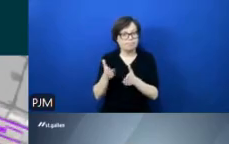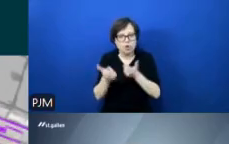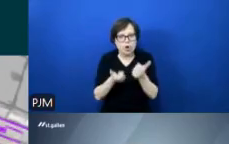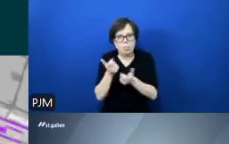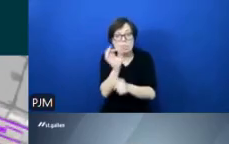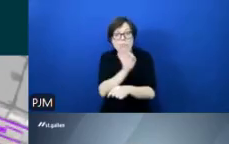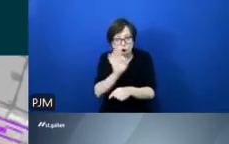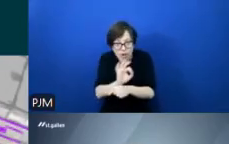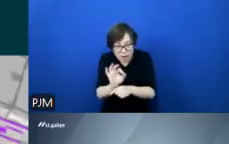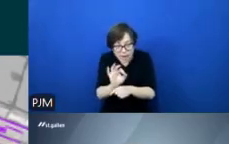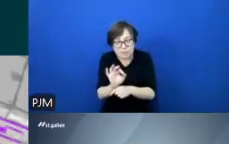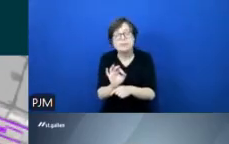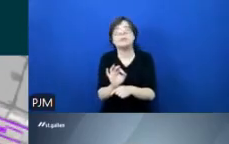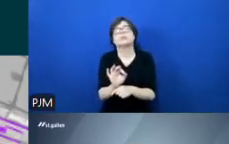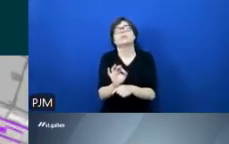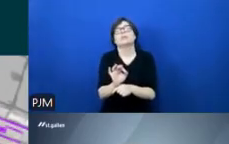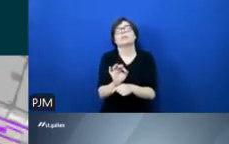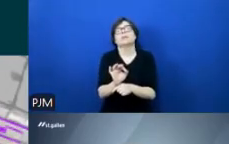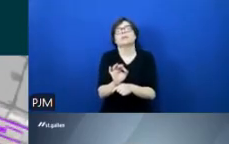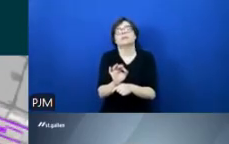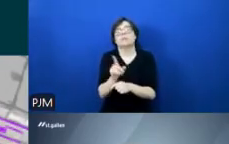the redesign.